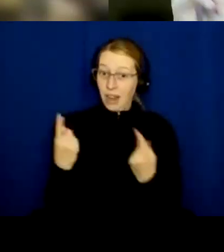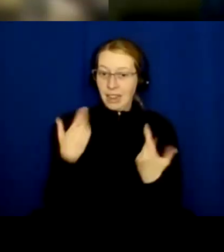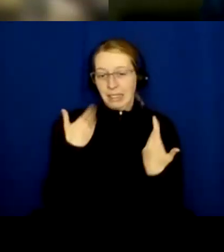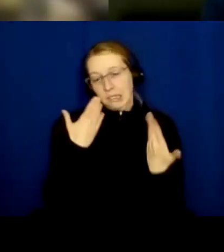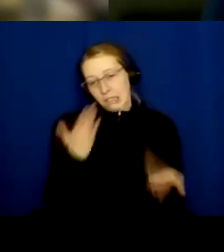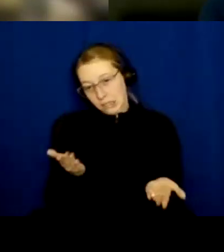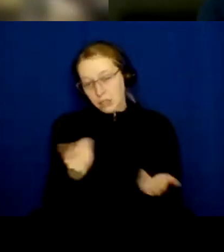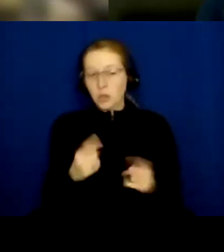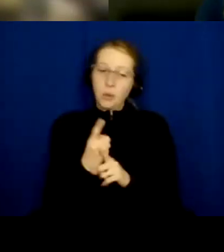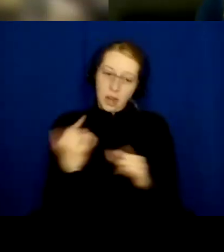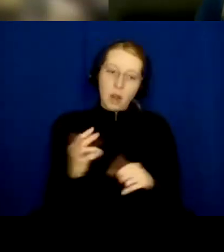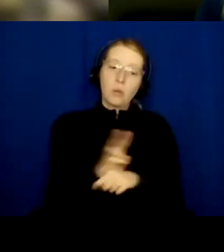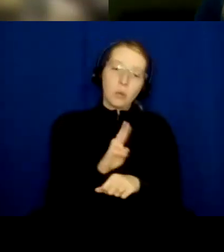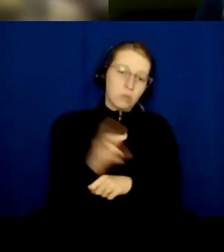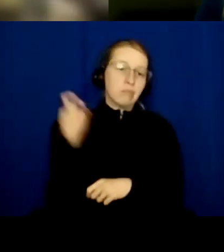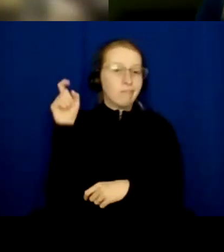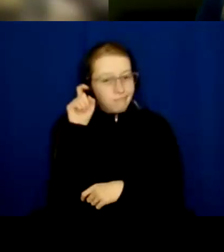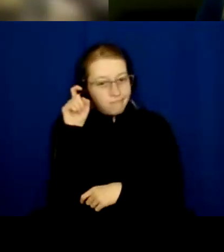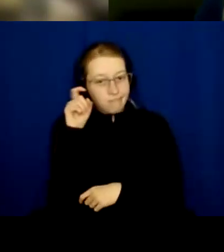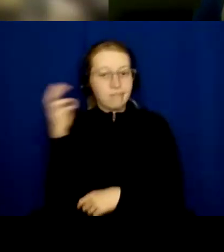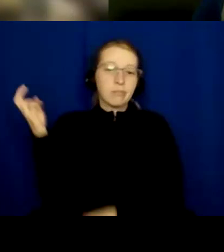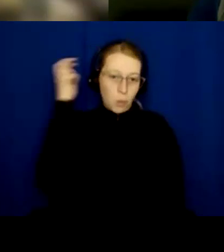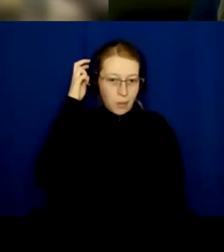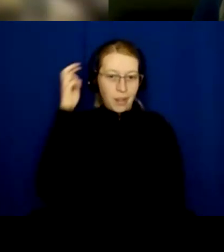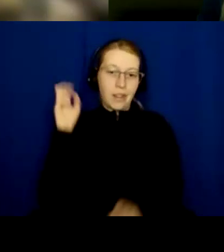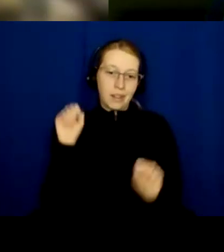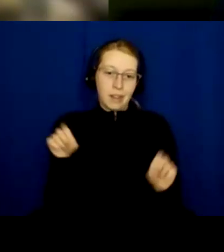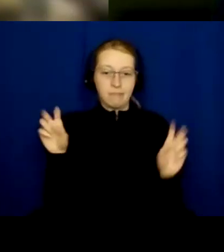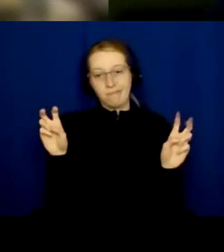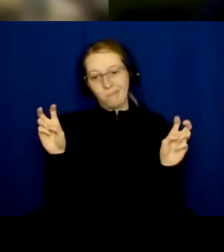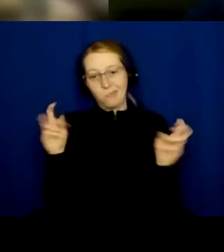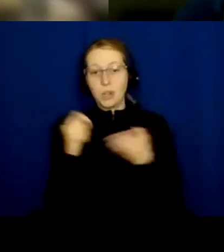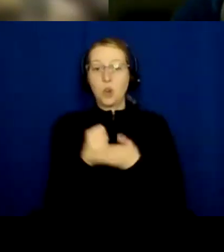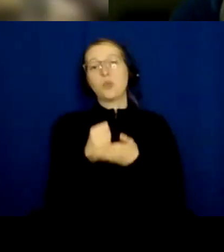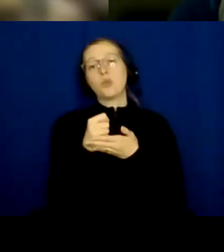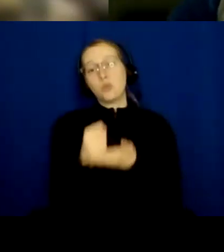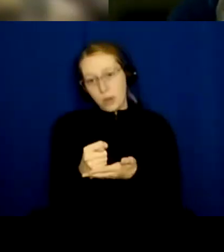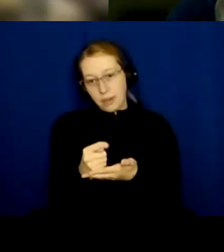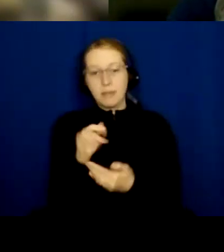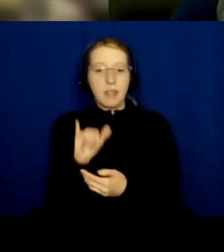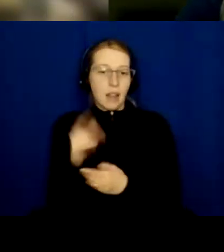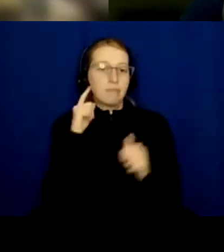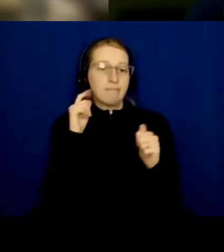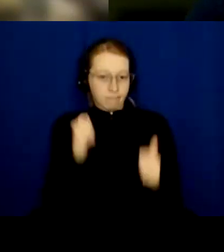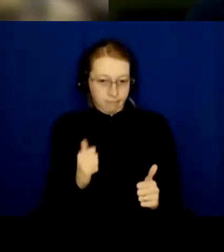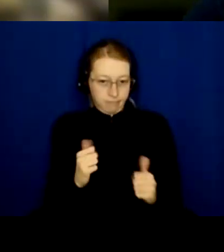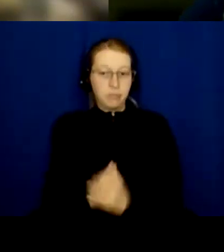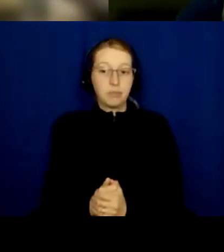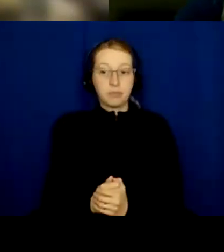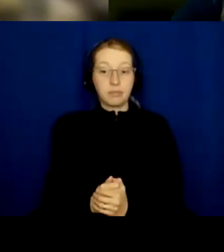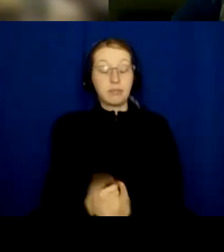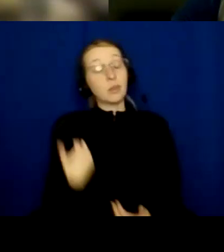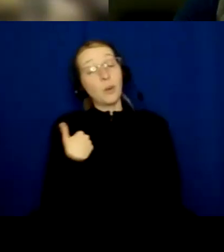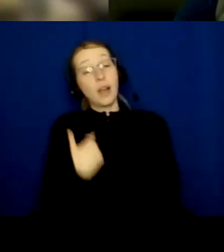of treat the loss. Thank you. And now we have 3 last questions and only